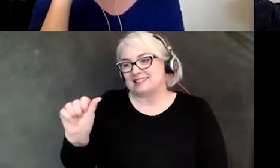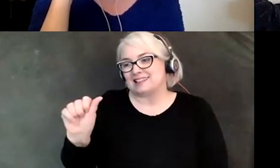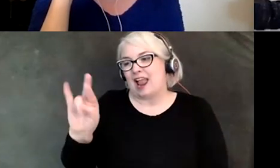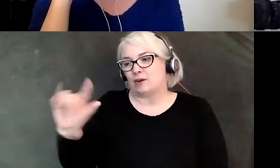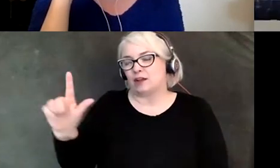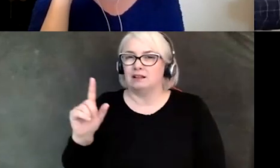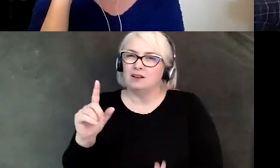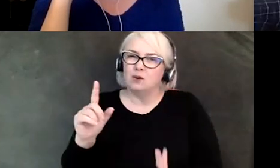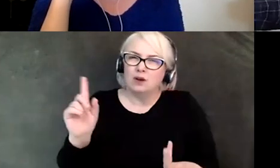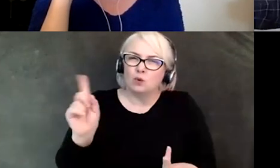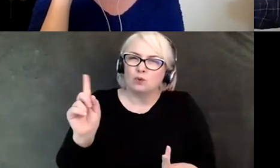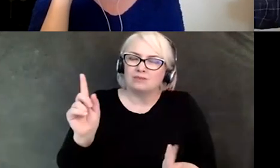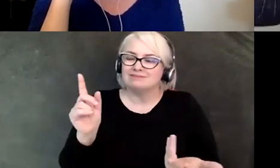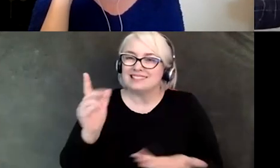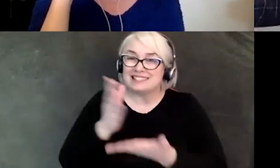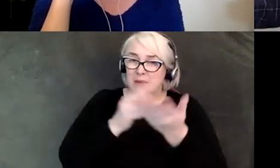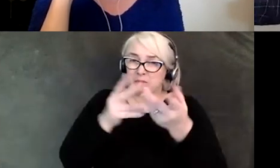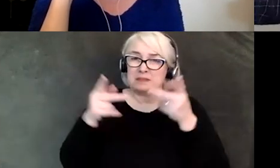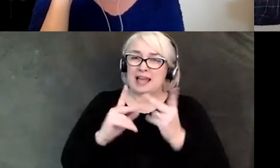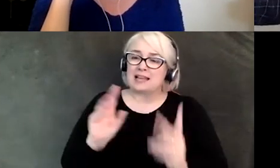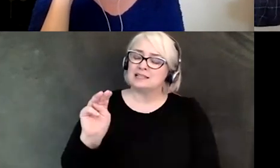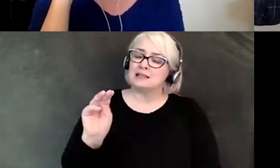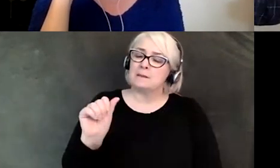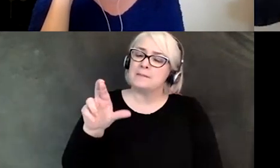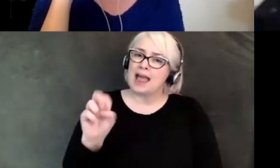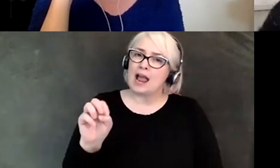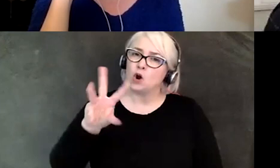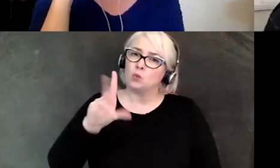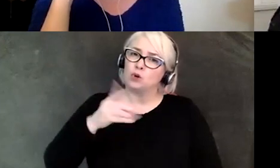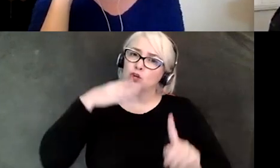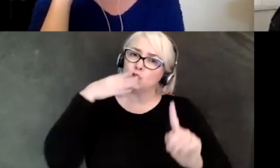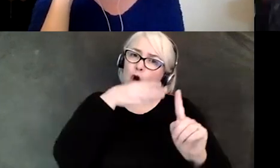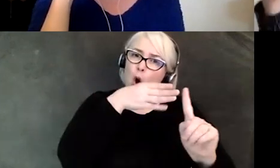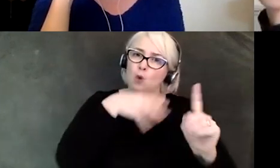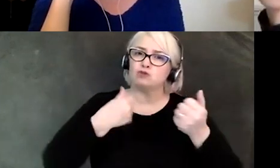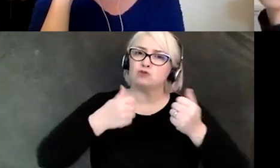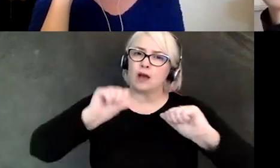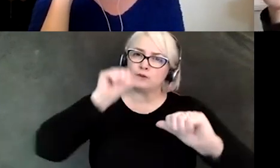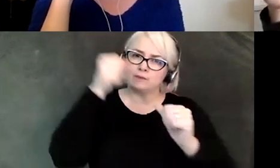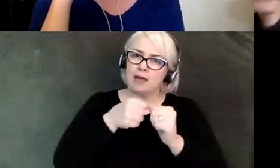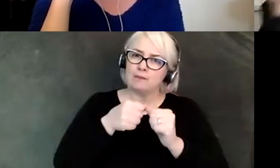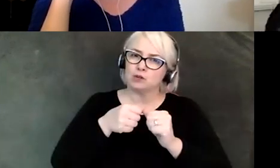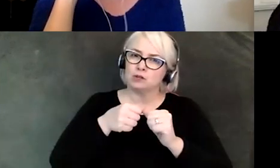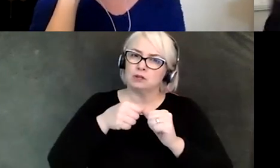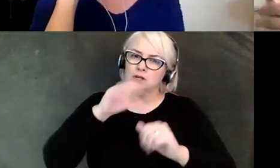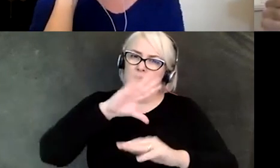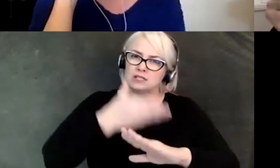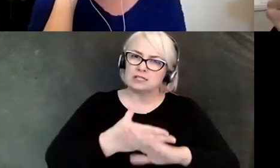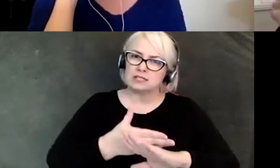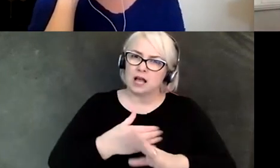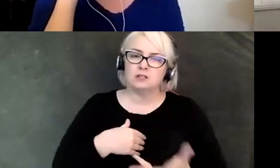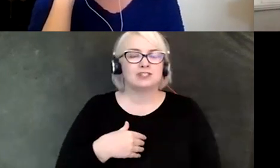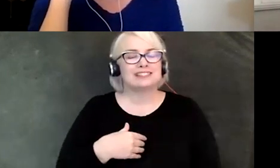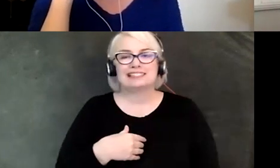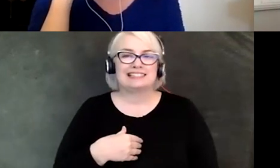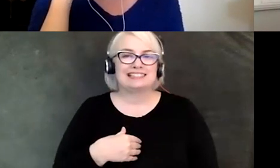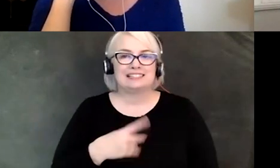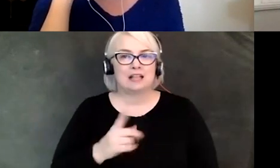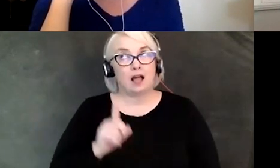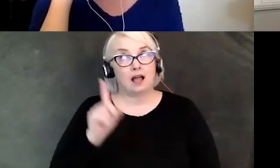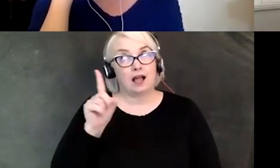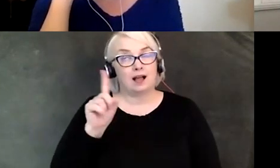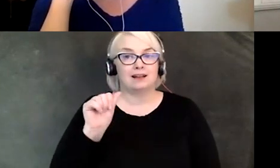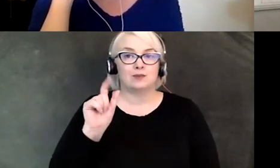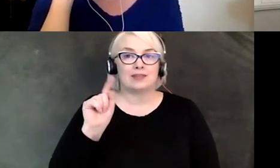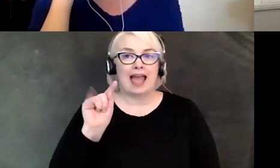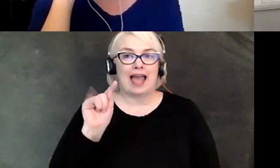go in an effort to remember her son? And Ariel said, no, I would tell her to go back to the attic. She's got to go up to the, and I thought that